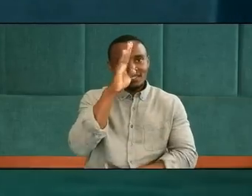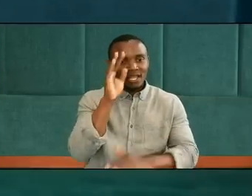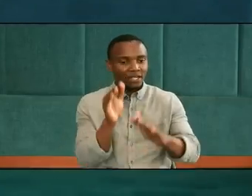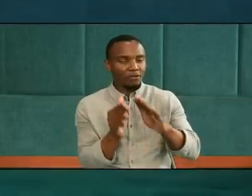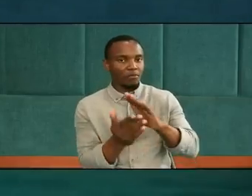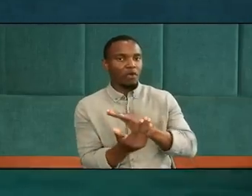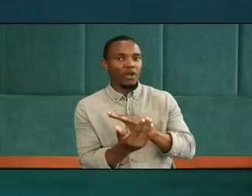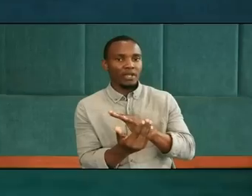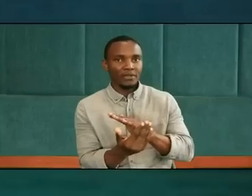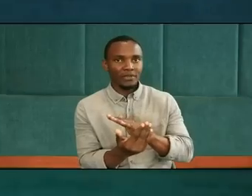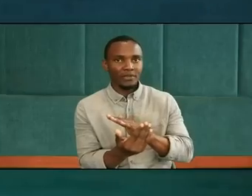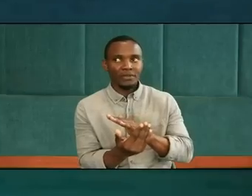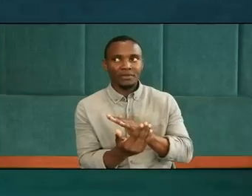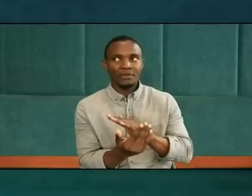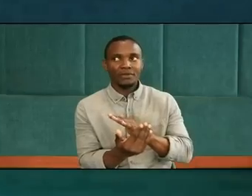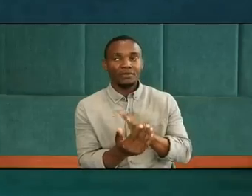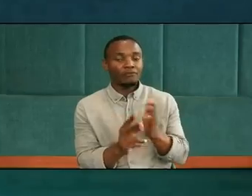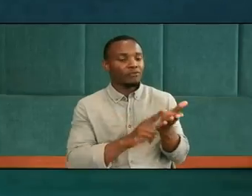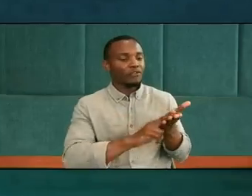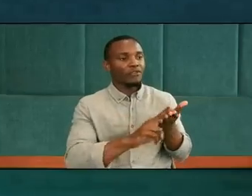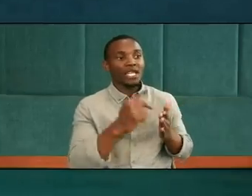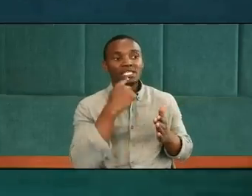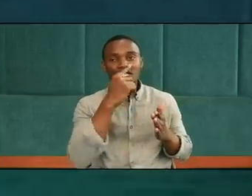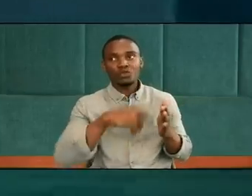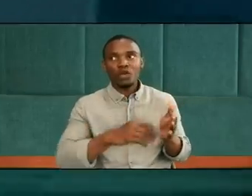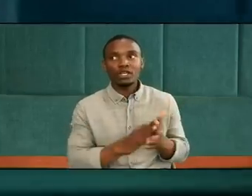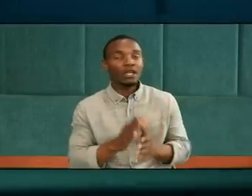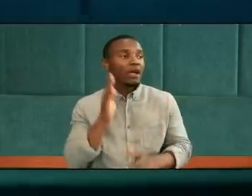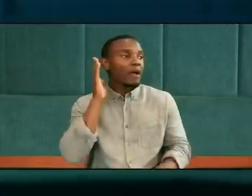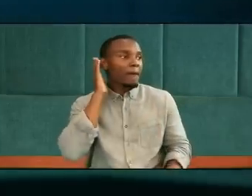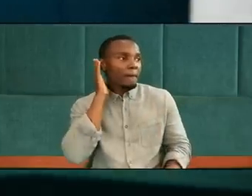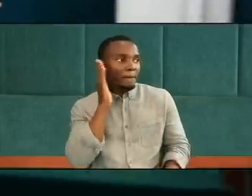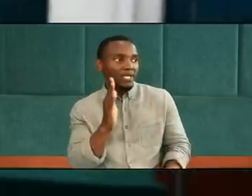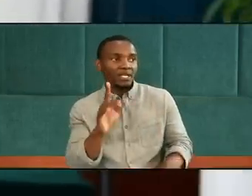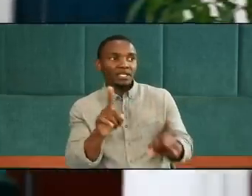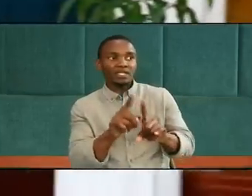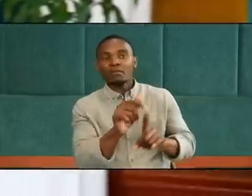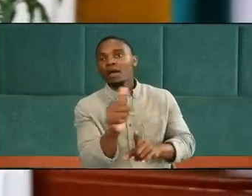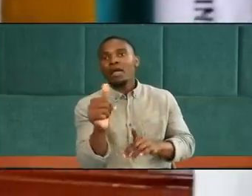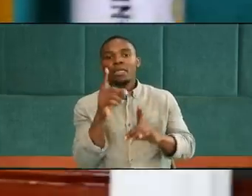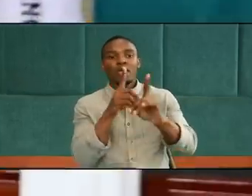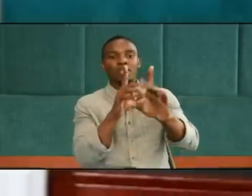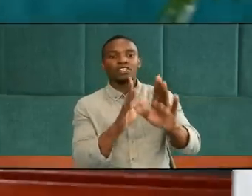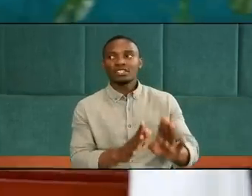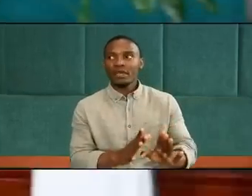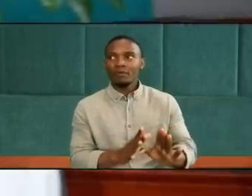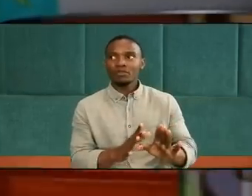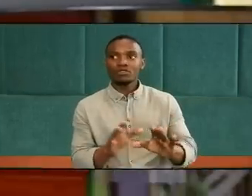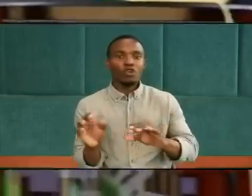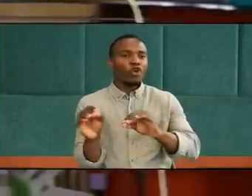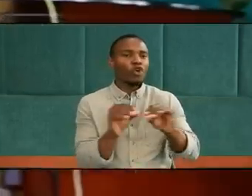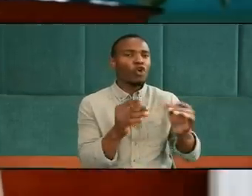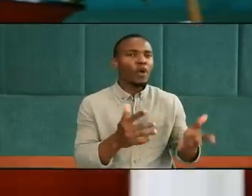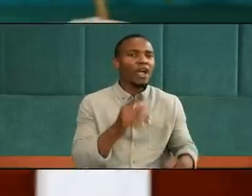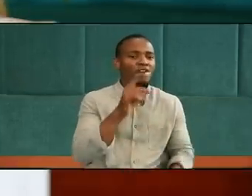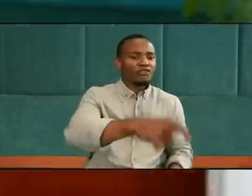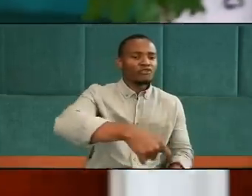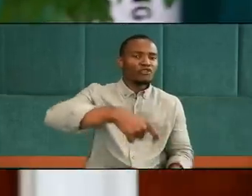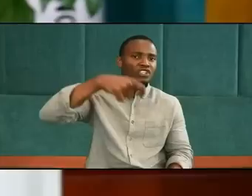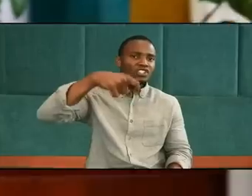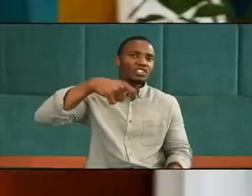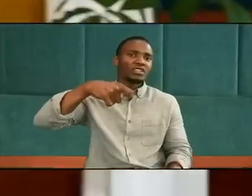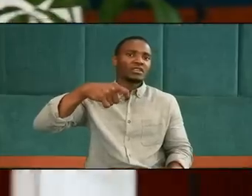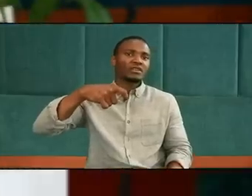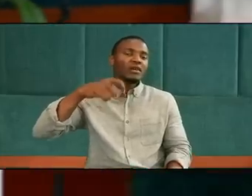following Sunday morning, the text says Peter and a couple of the guys went fishing. Peter says,